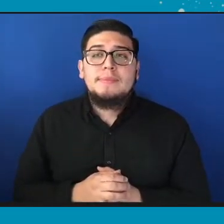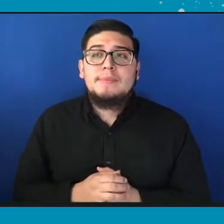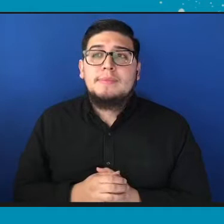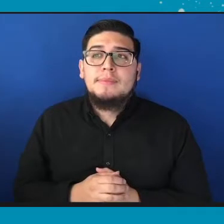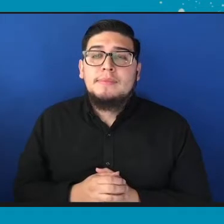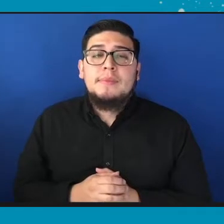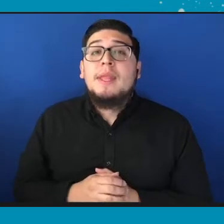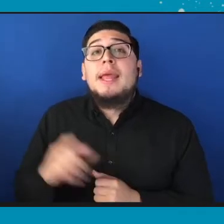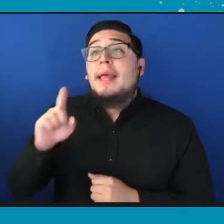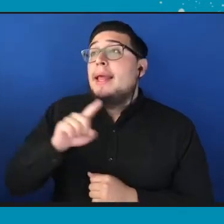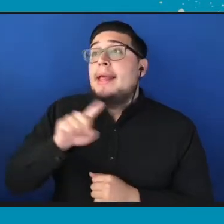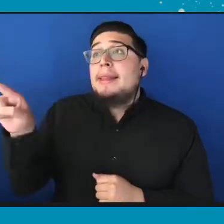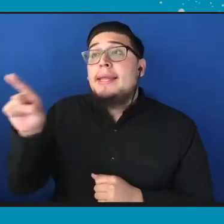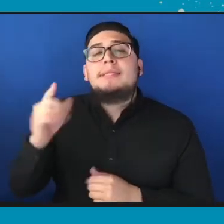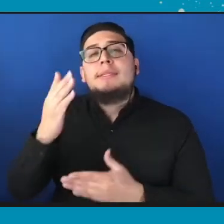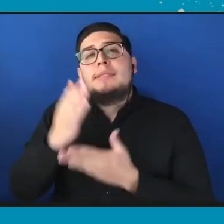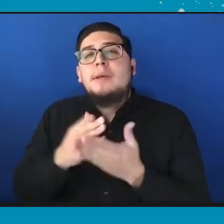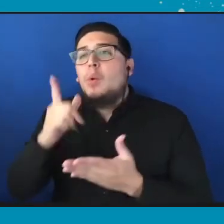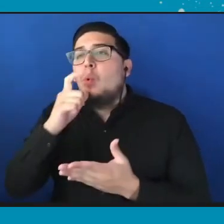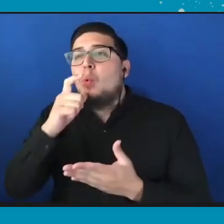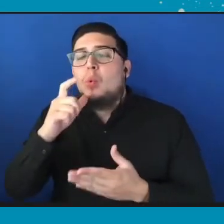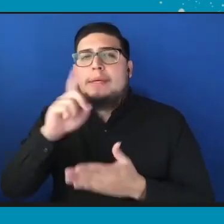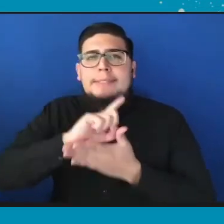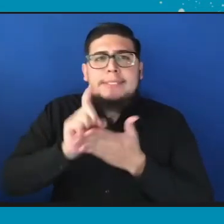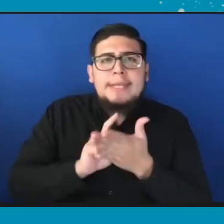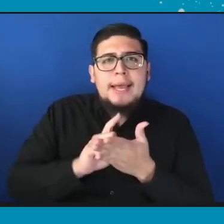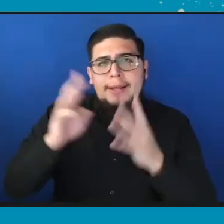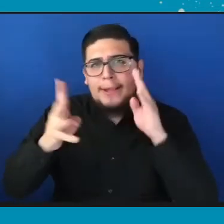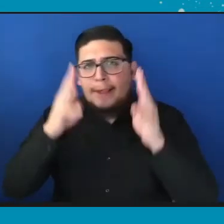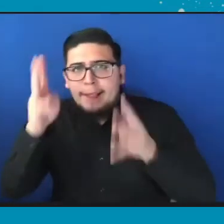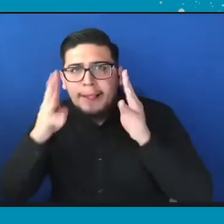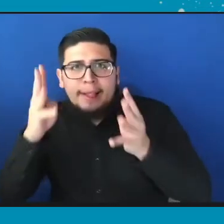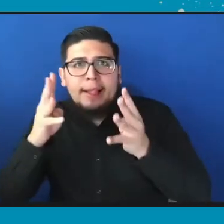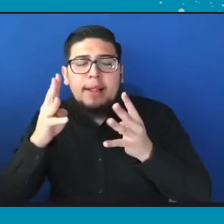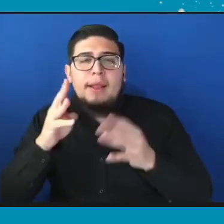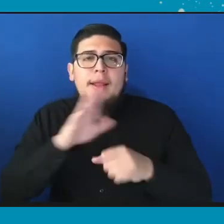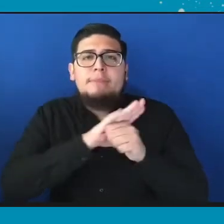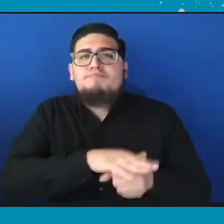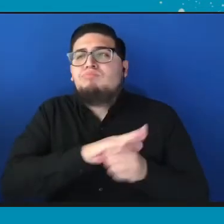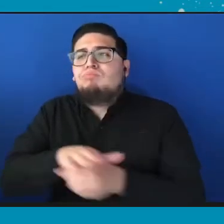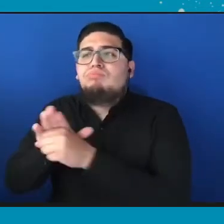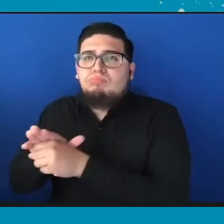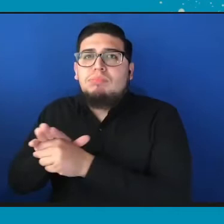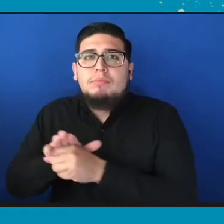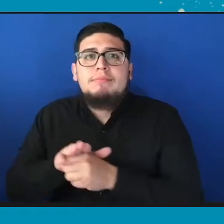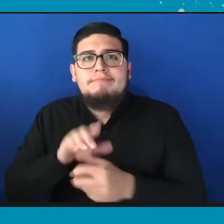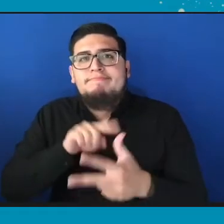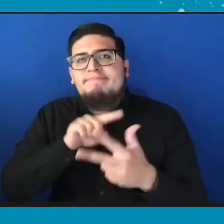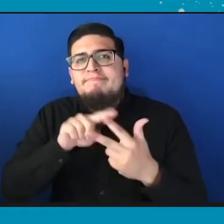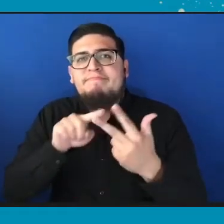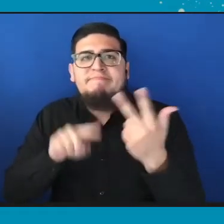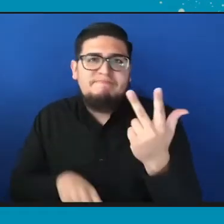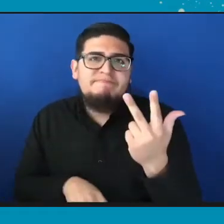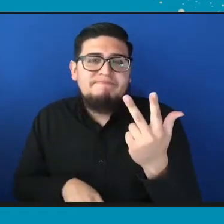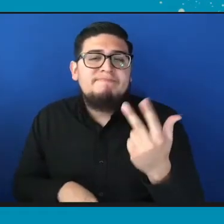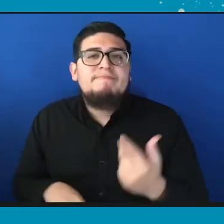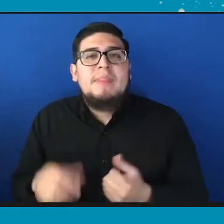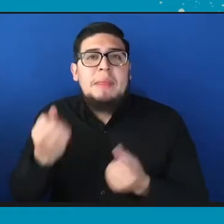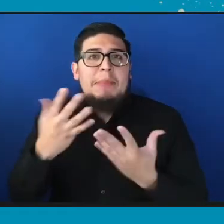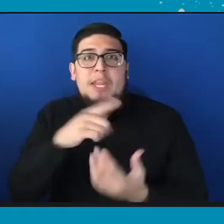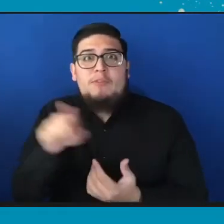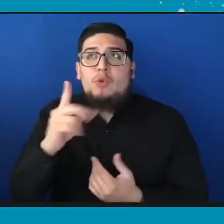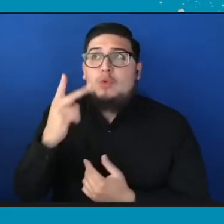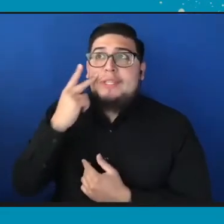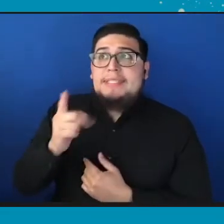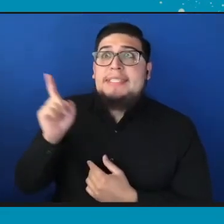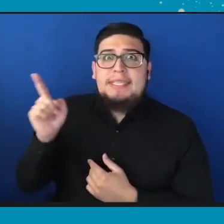These are some of the architects: Hans von Spakovsky, Cleta Mitchell, who many of you may have seen. She was active